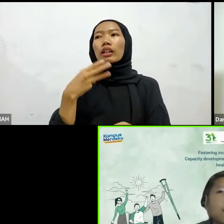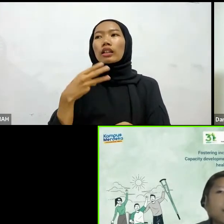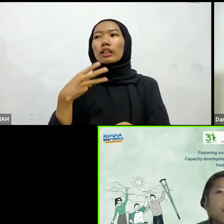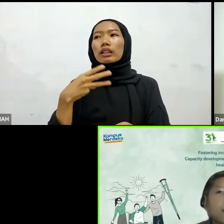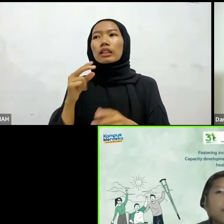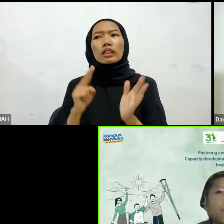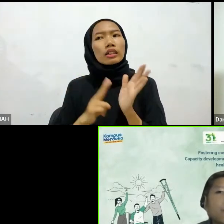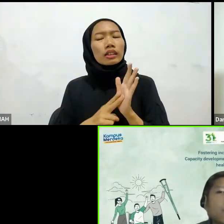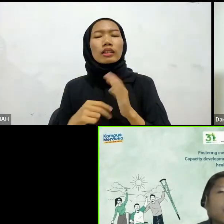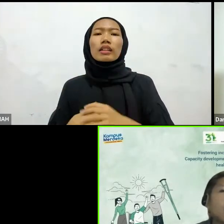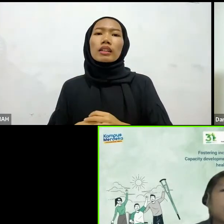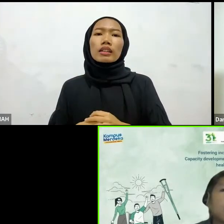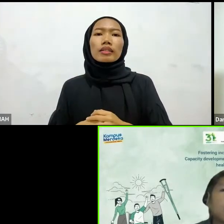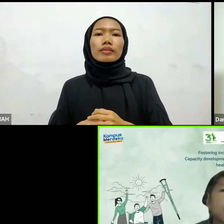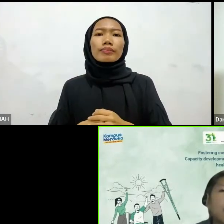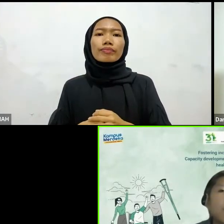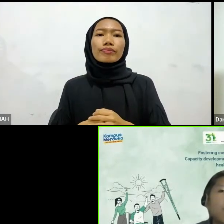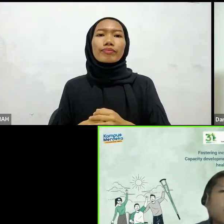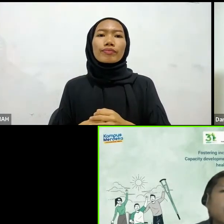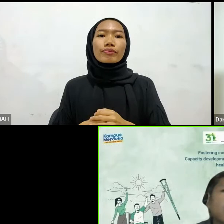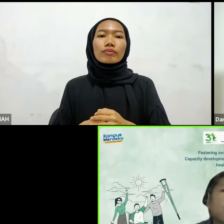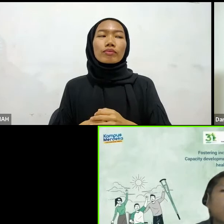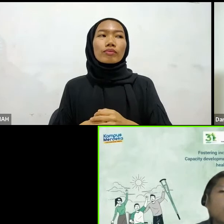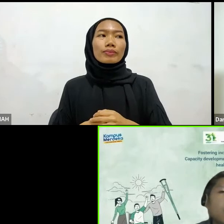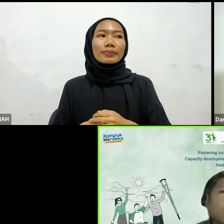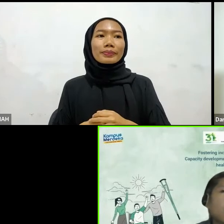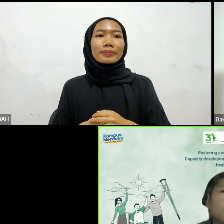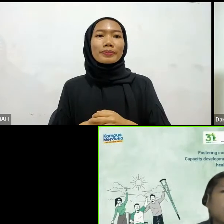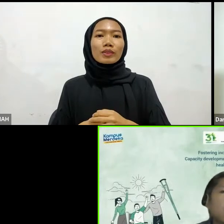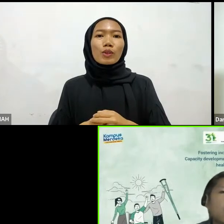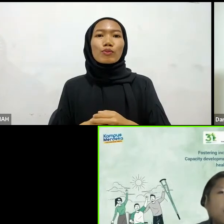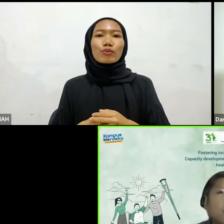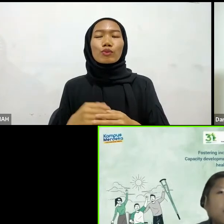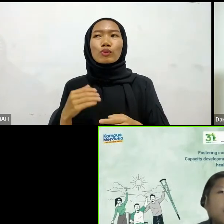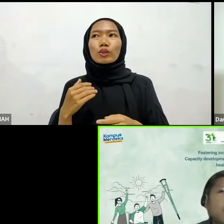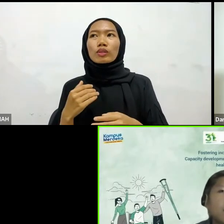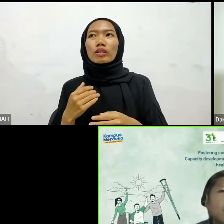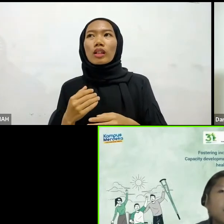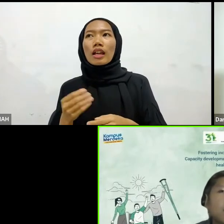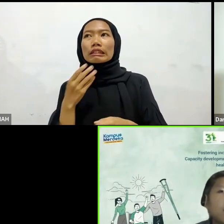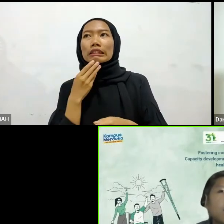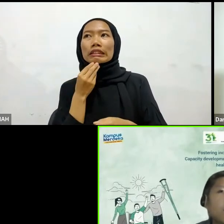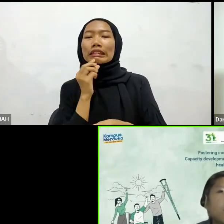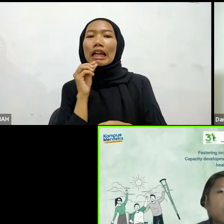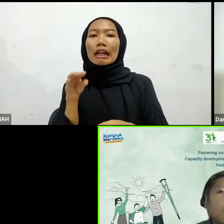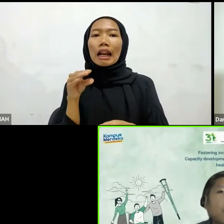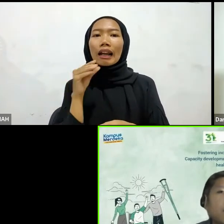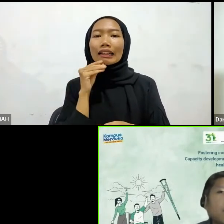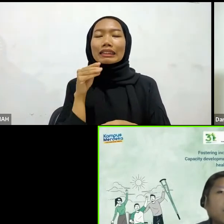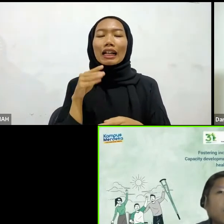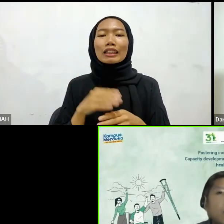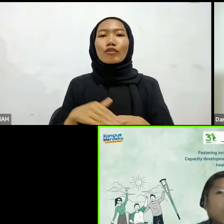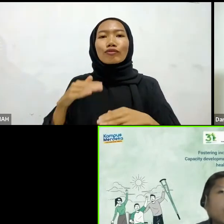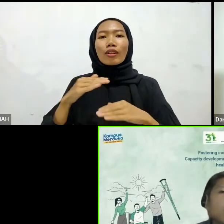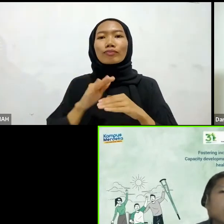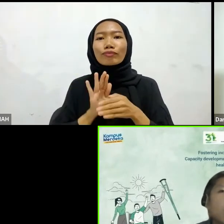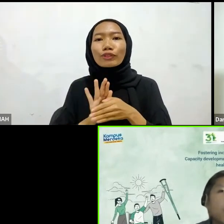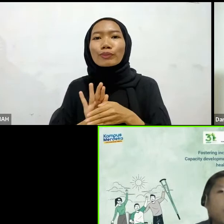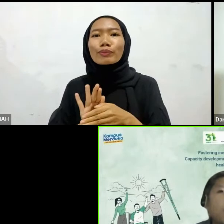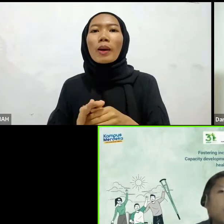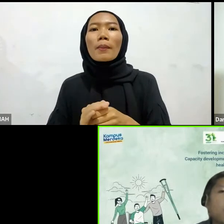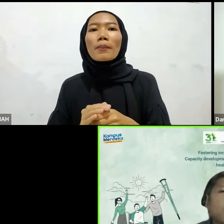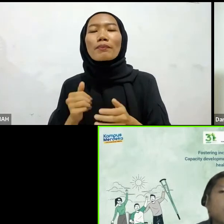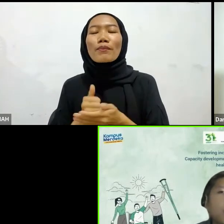points in we call it delivering inclusive healthcare services. You mentioned about